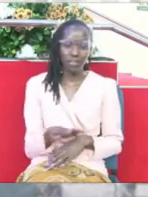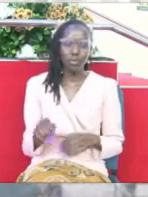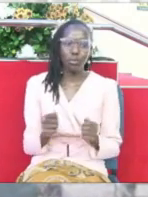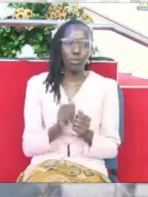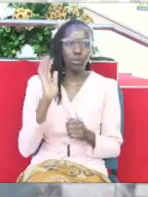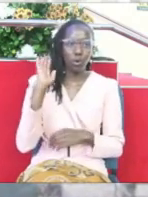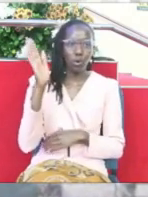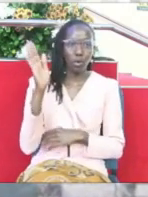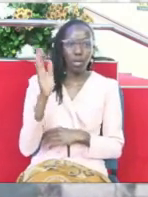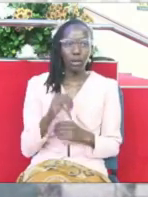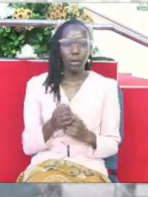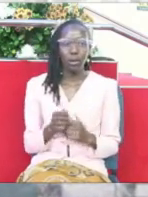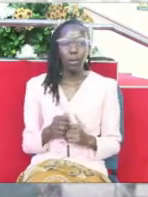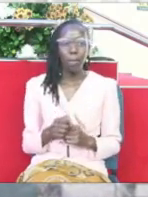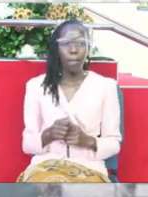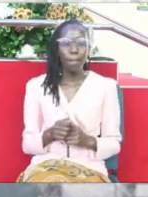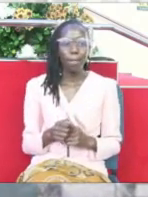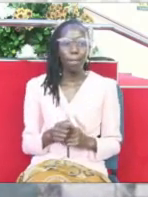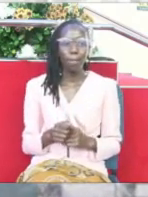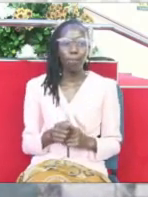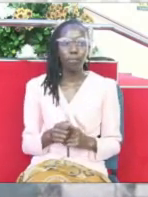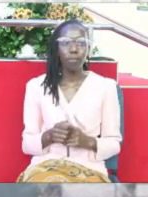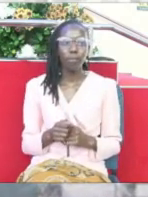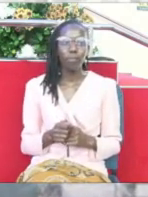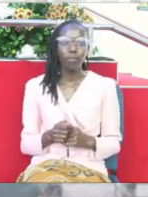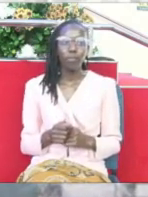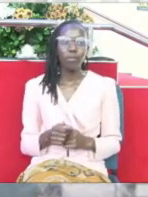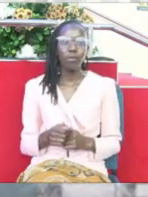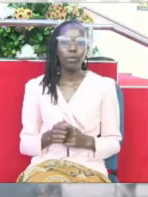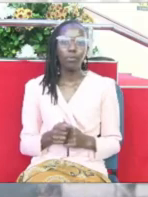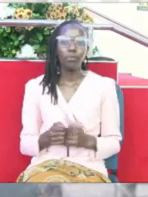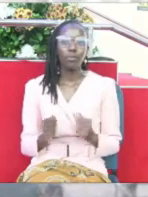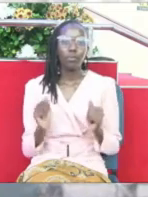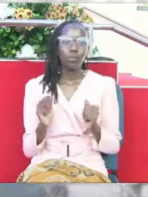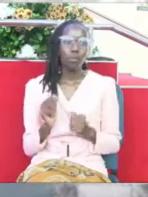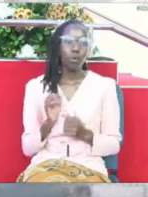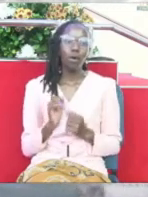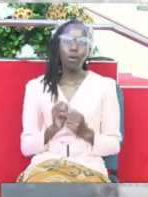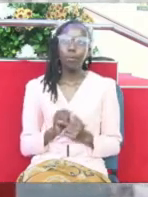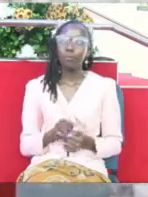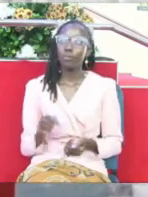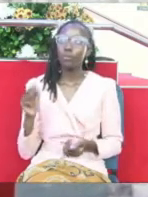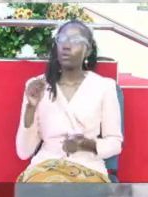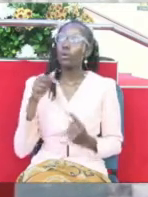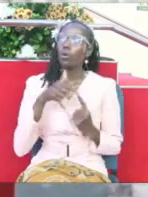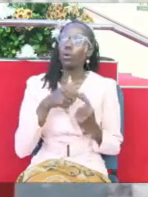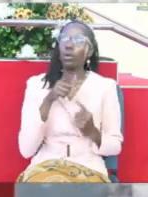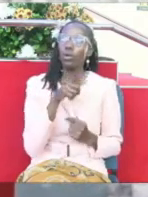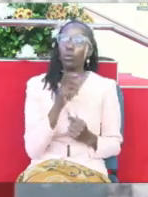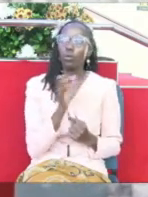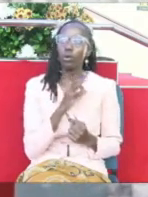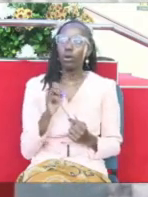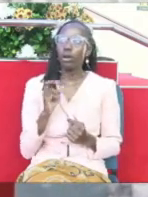kwamba unamjua huyu Yesu Kristo. Because at that place when you are in prayer, when you are in worship, you alone, in that place I cannot